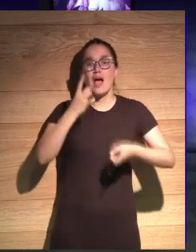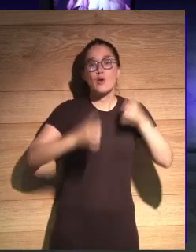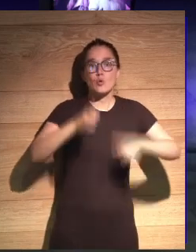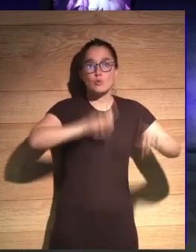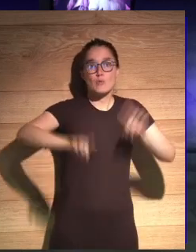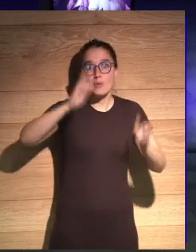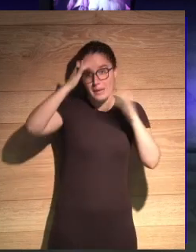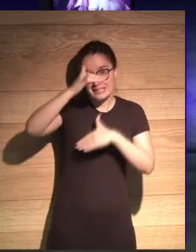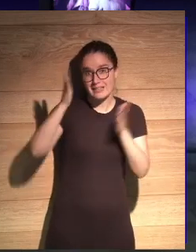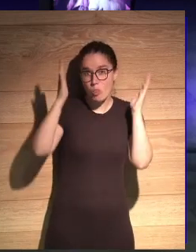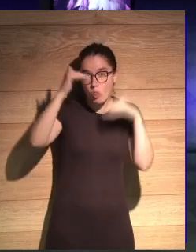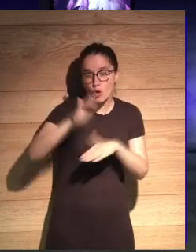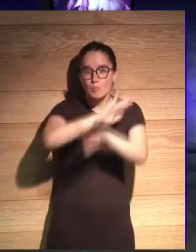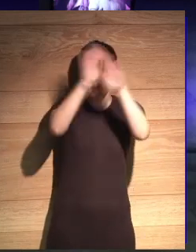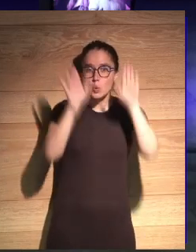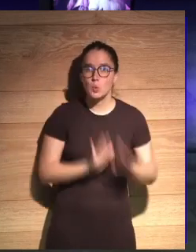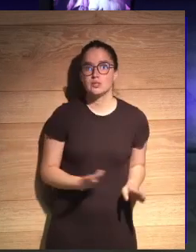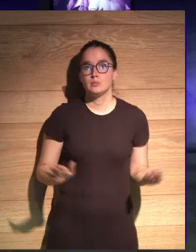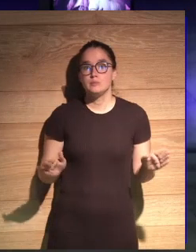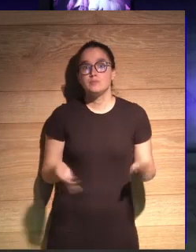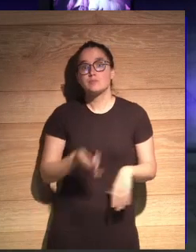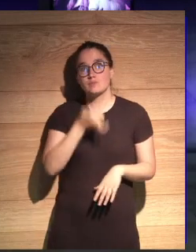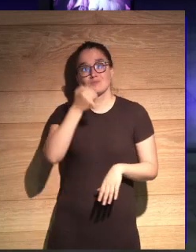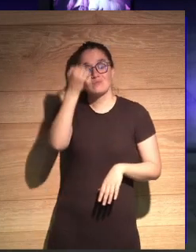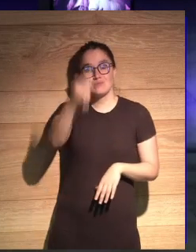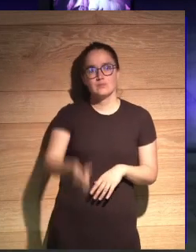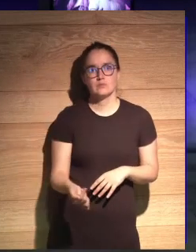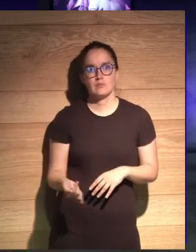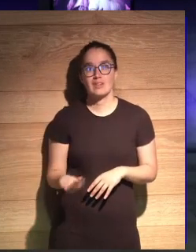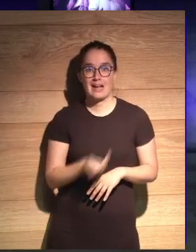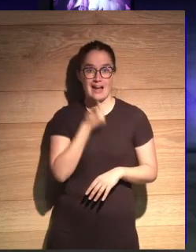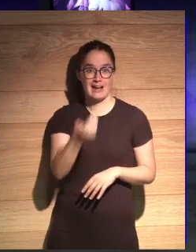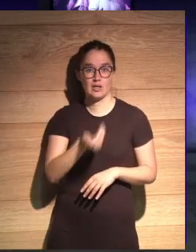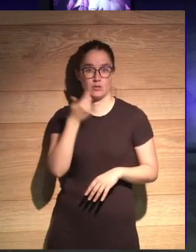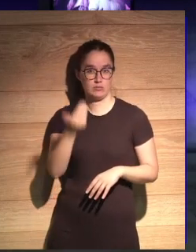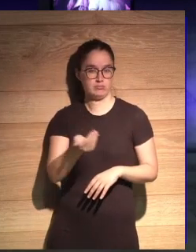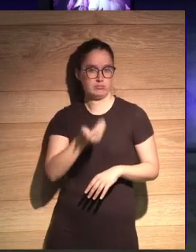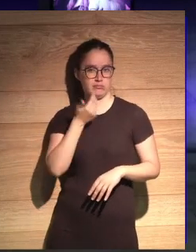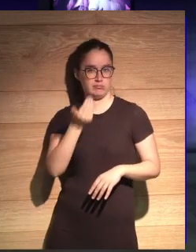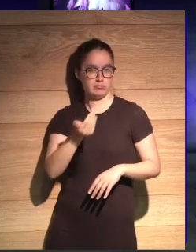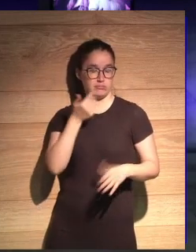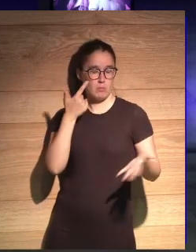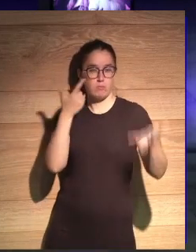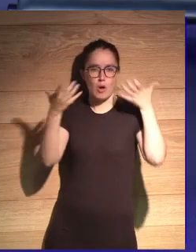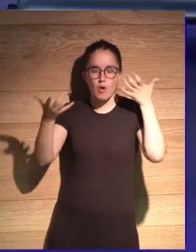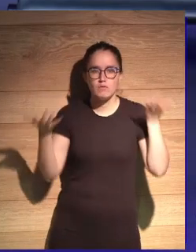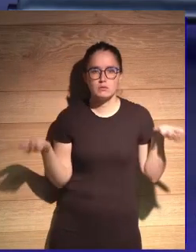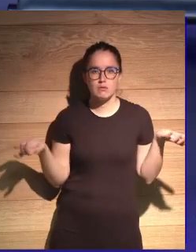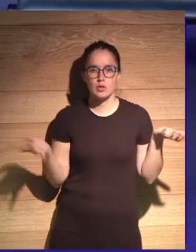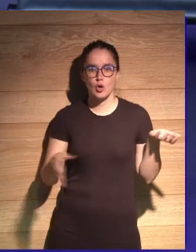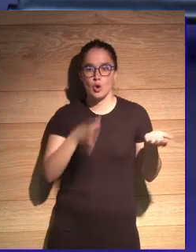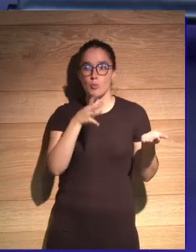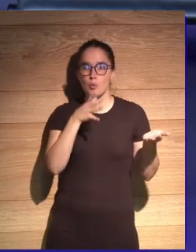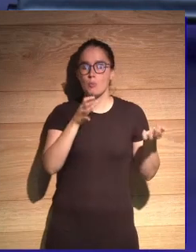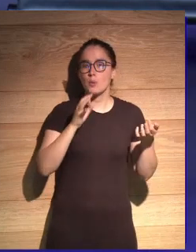therapeutical hopes for the treatment of some attention diseases. And then I mentioned something that calls